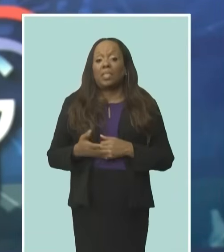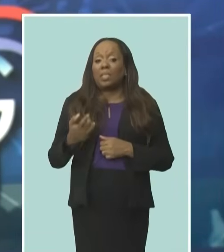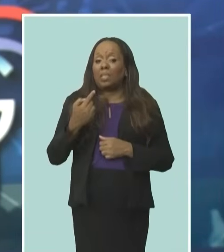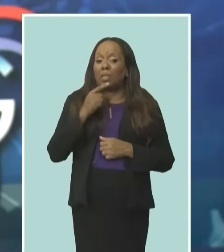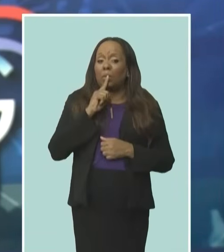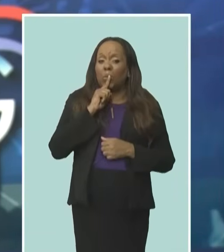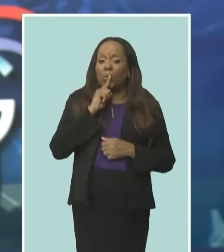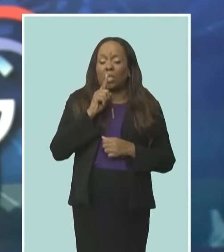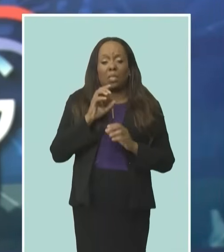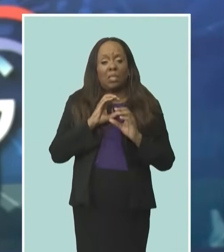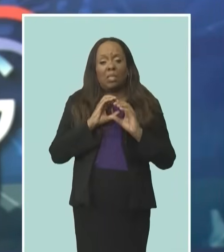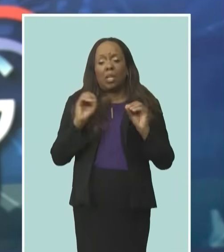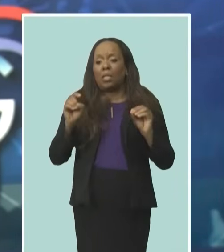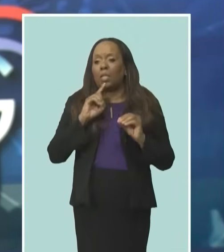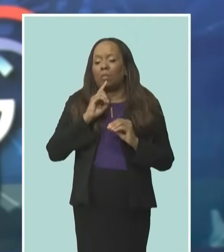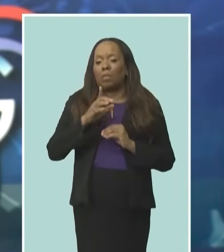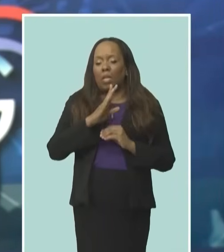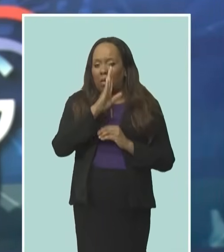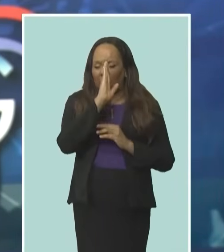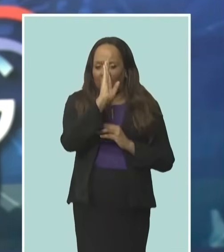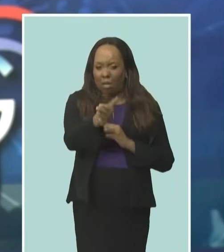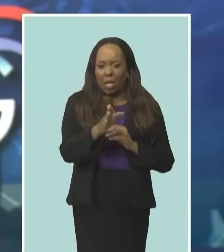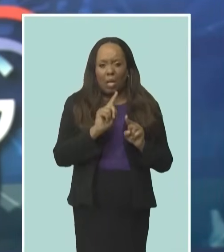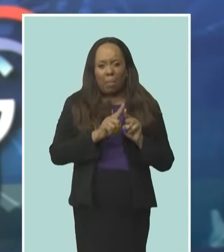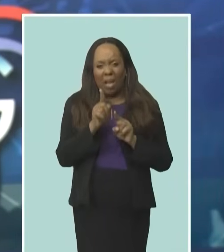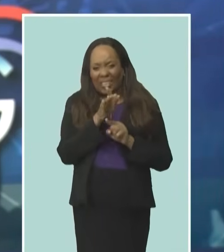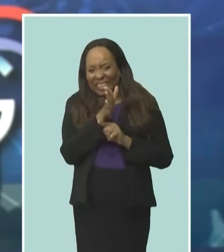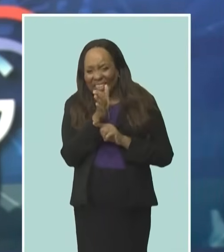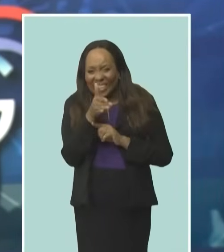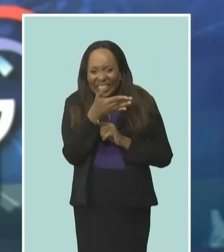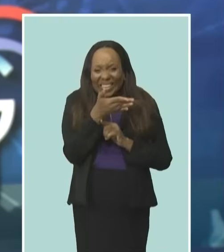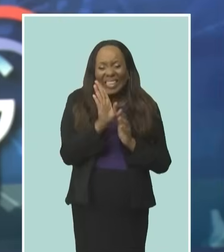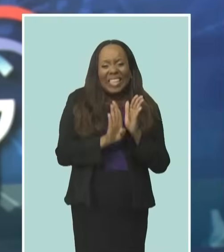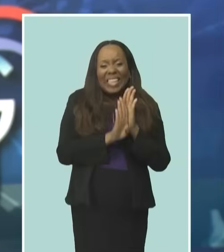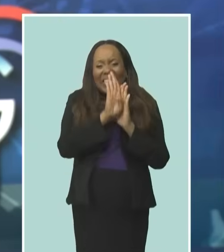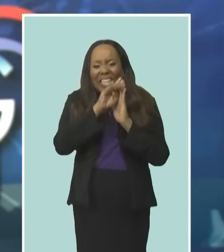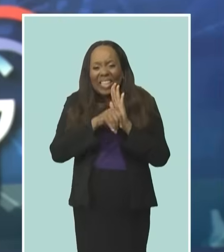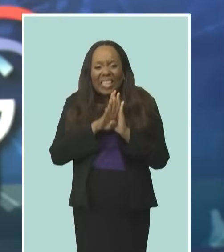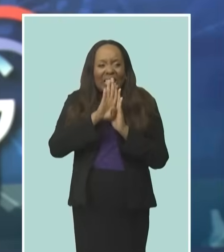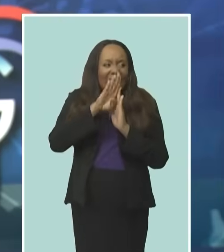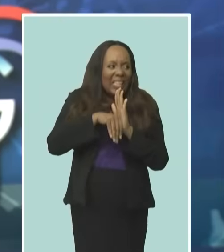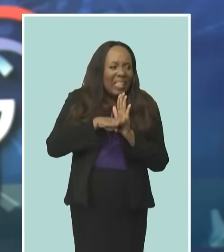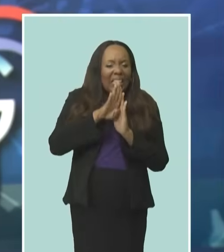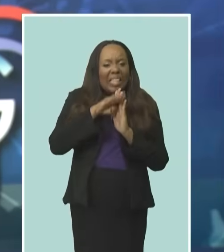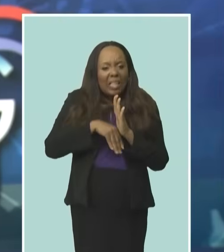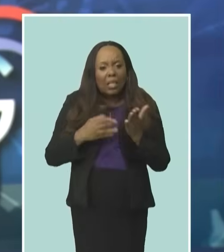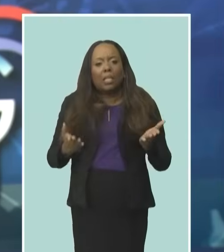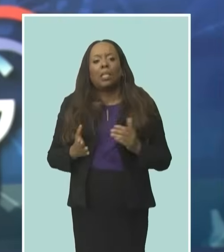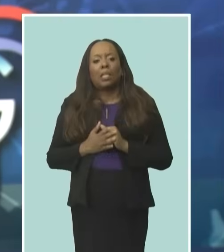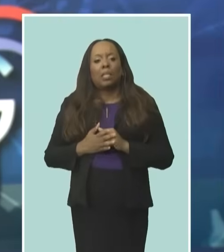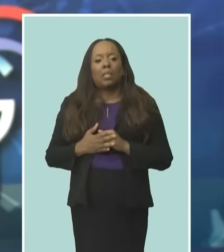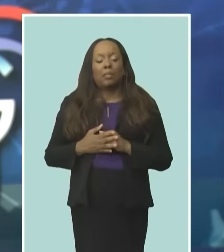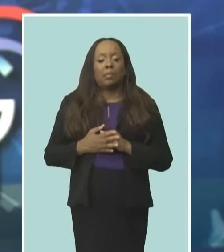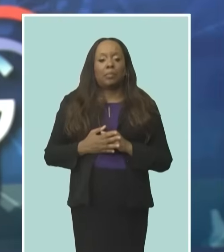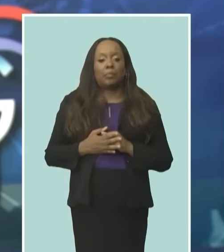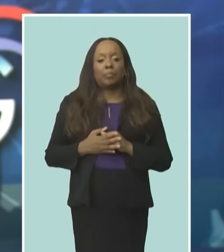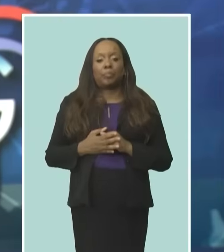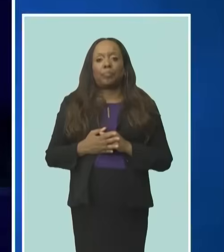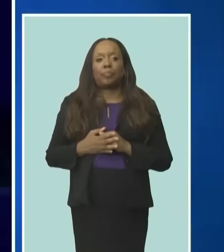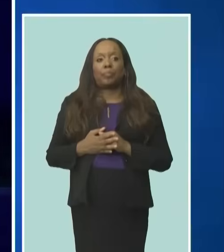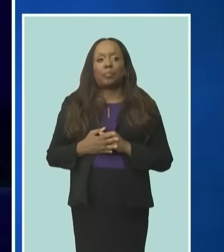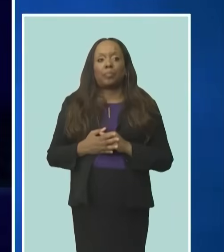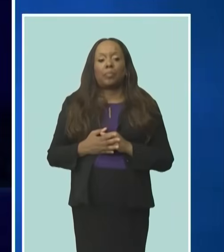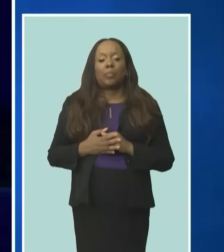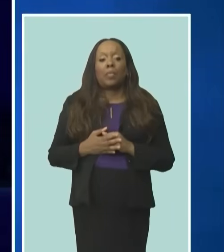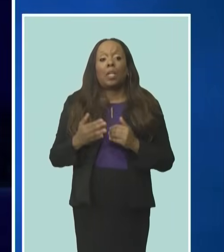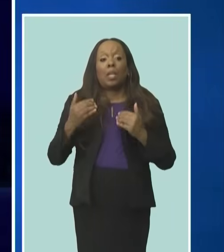moves in a straight line and attention should be paid to profit margins and any slowdown in the U.S. labor market. We've got